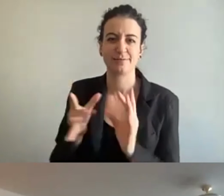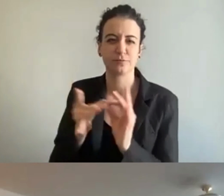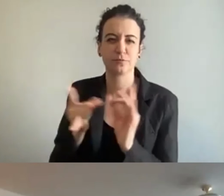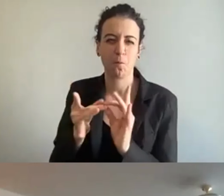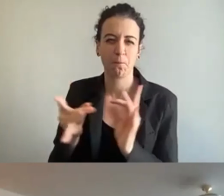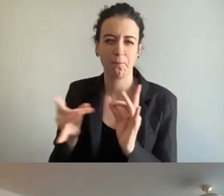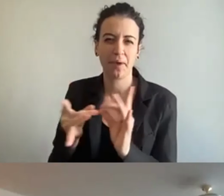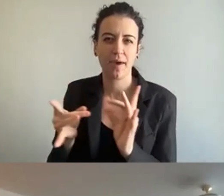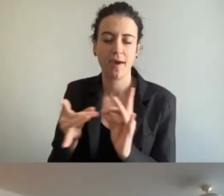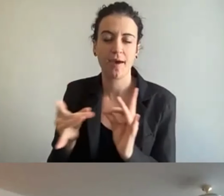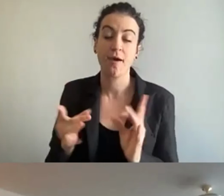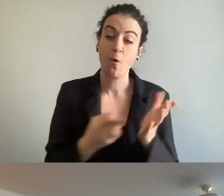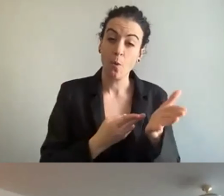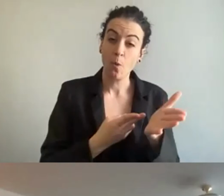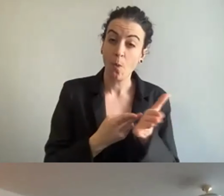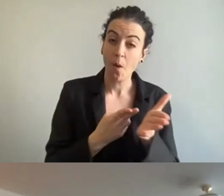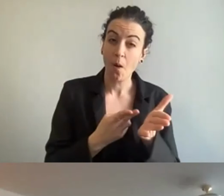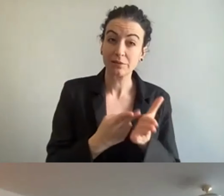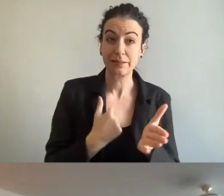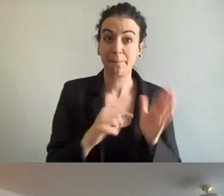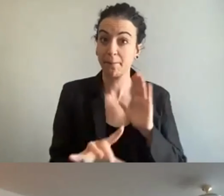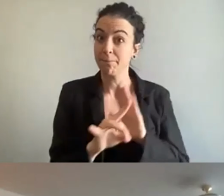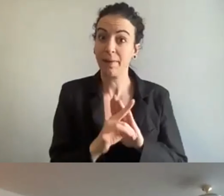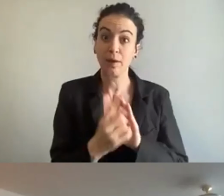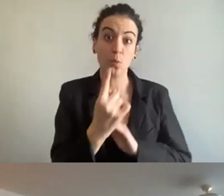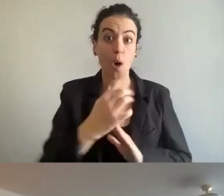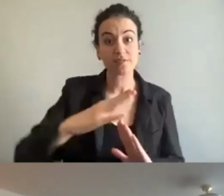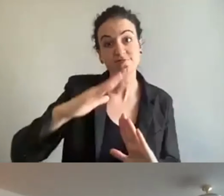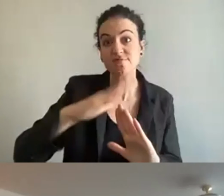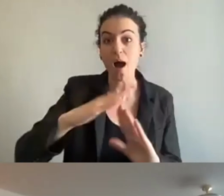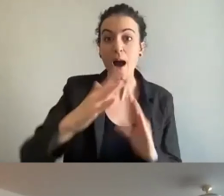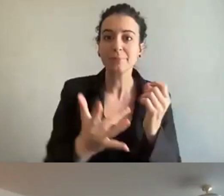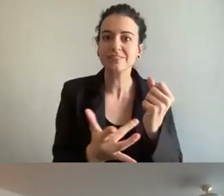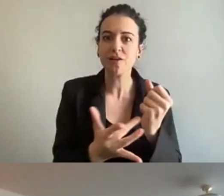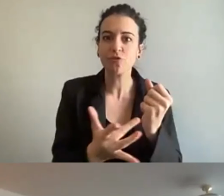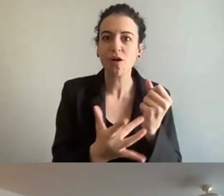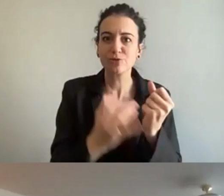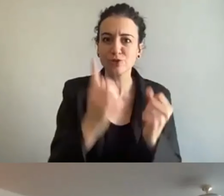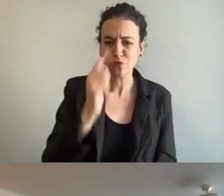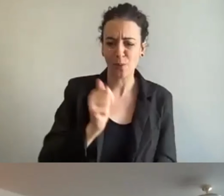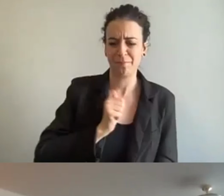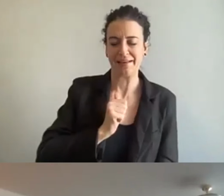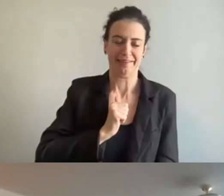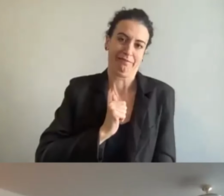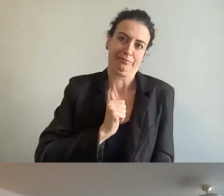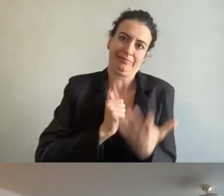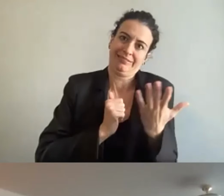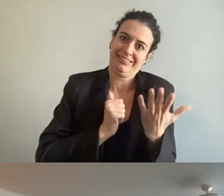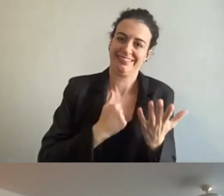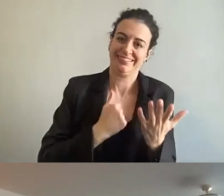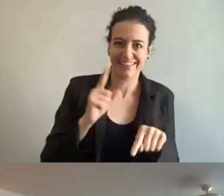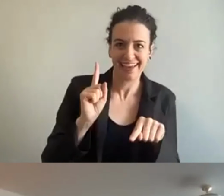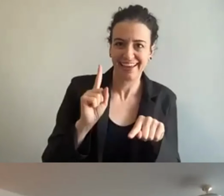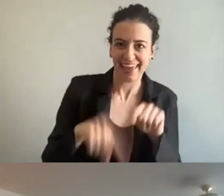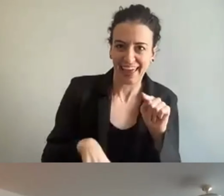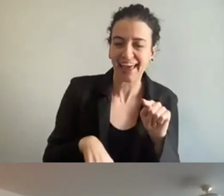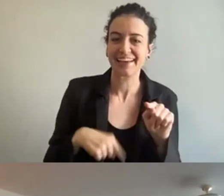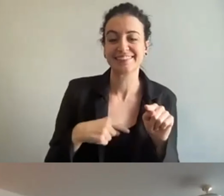honestly choose one technology because I use so many different ones, but the